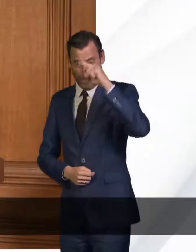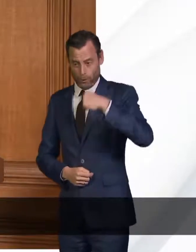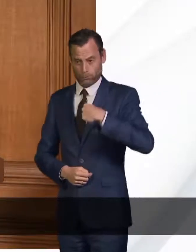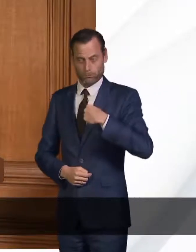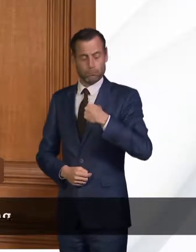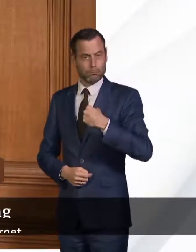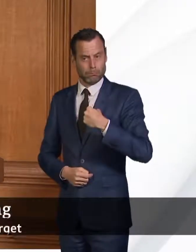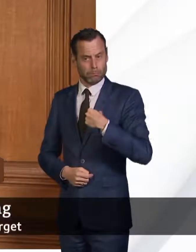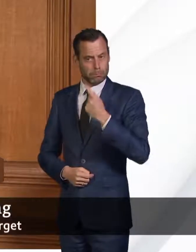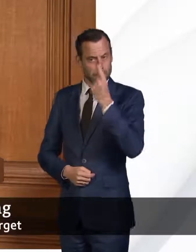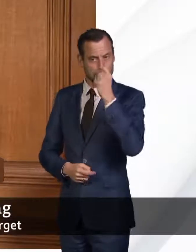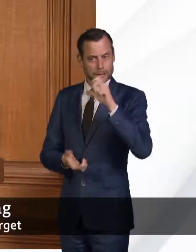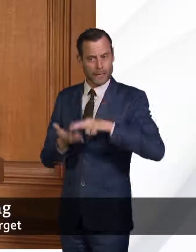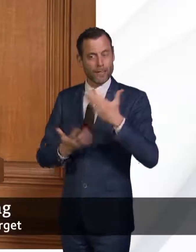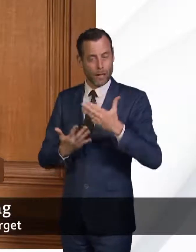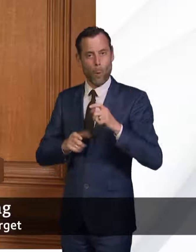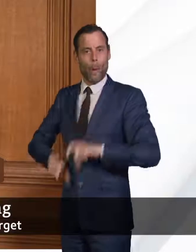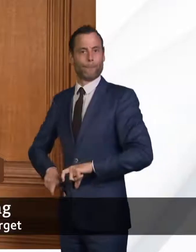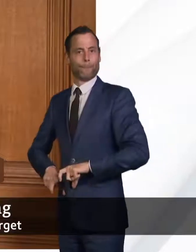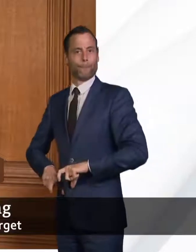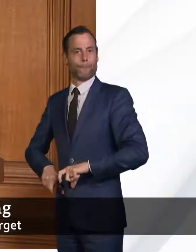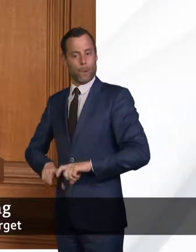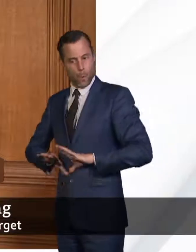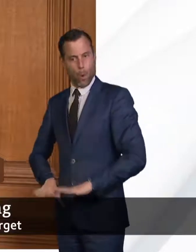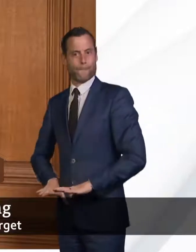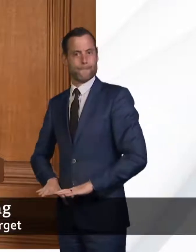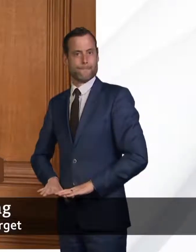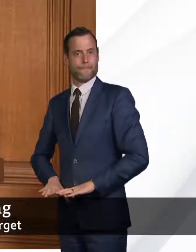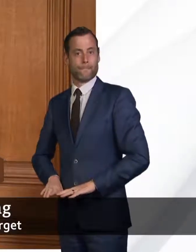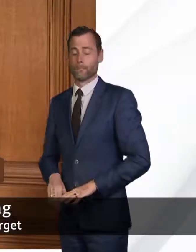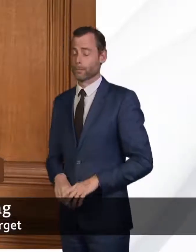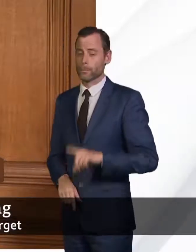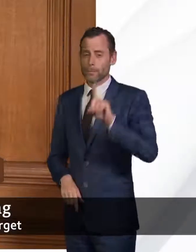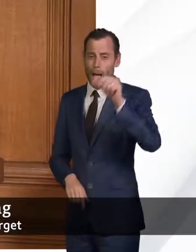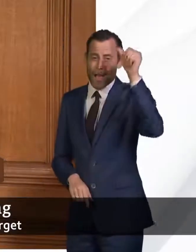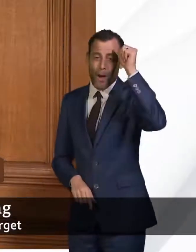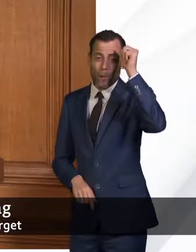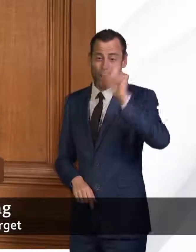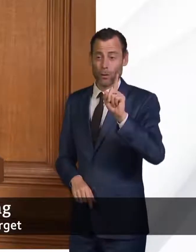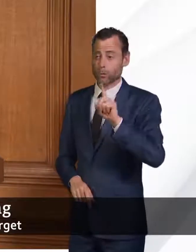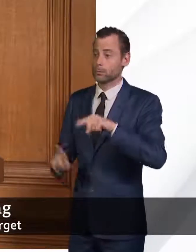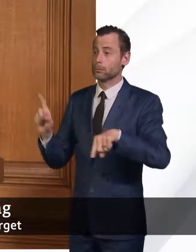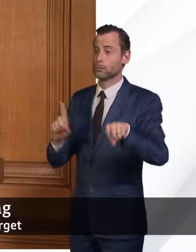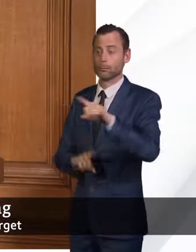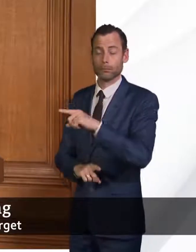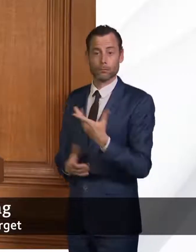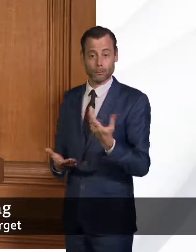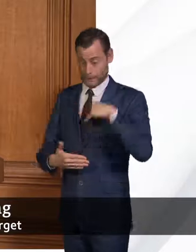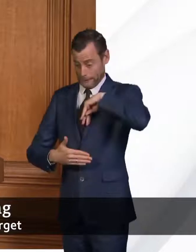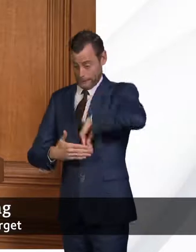brilliantly. But we are also concerned that some people are infected who don't have symptoms, or maybe don't have symptoms